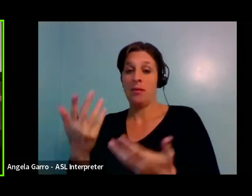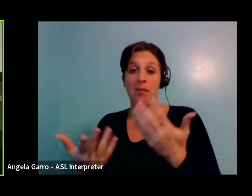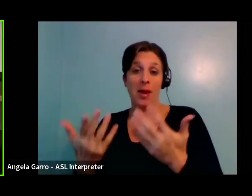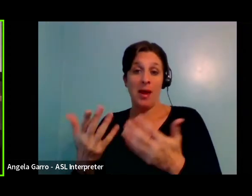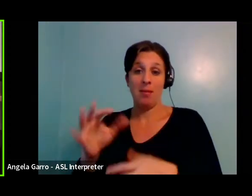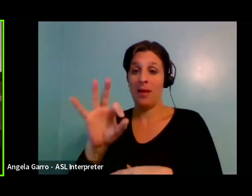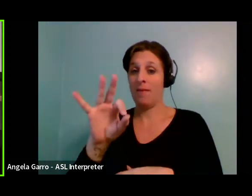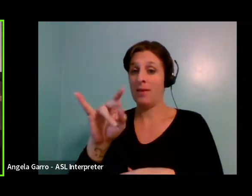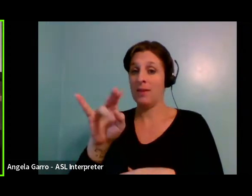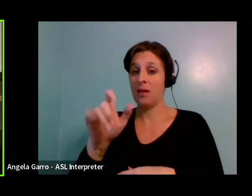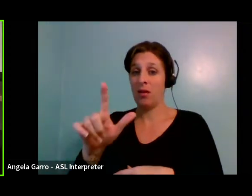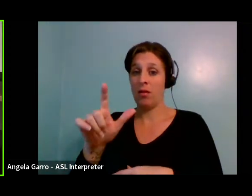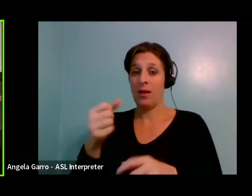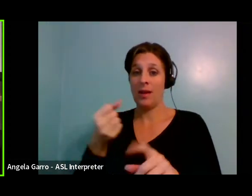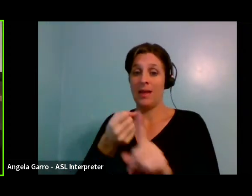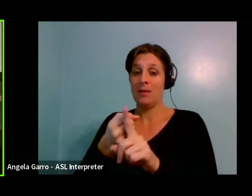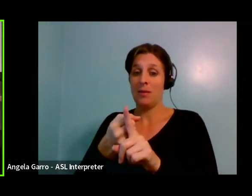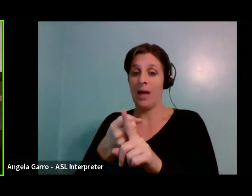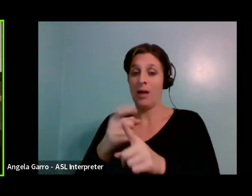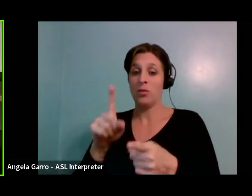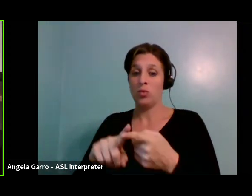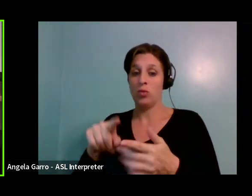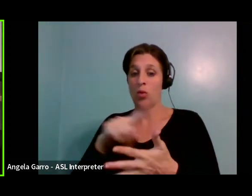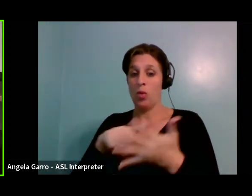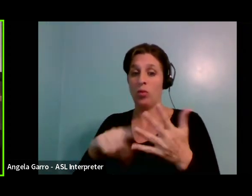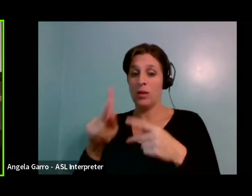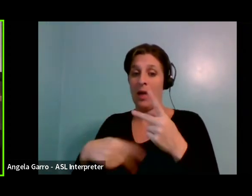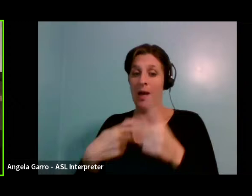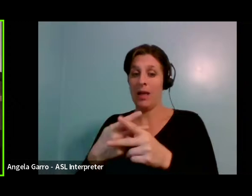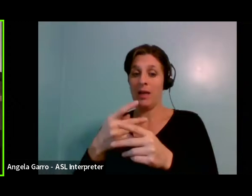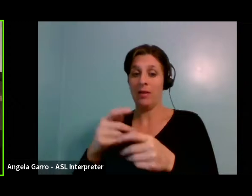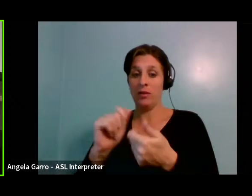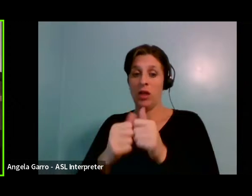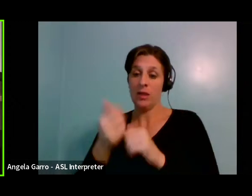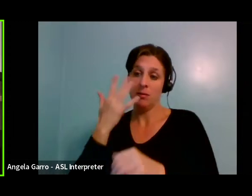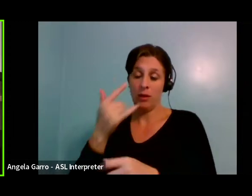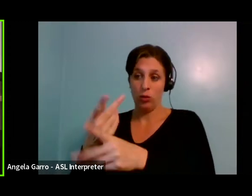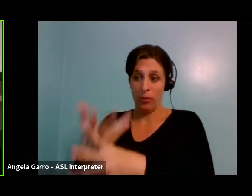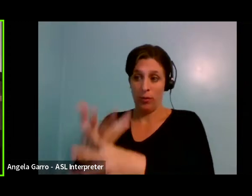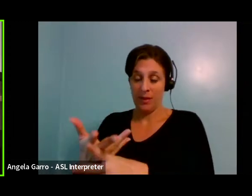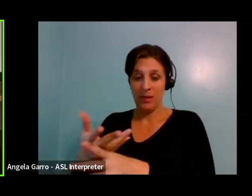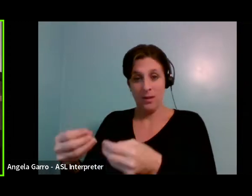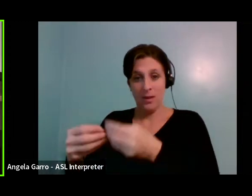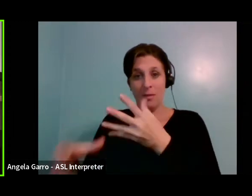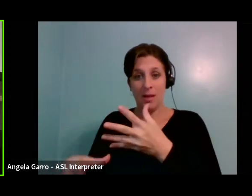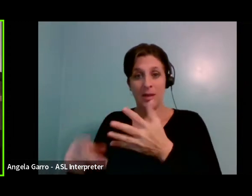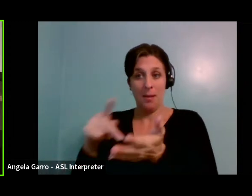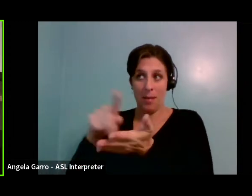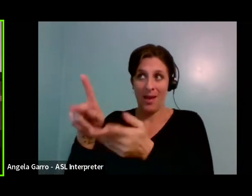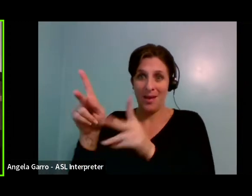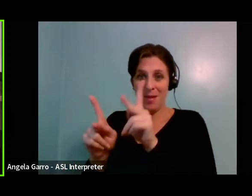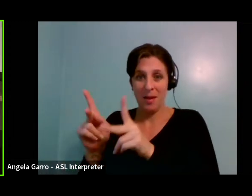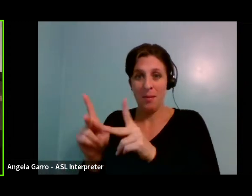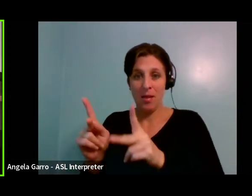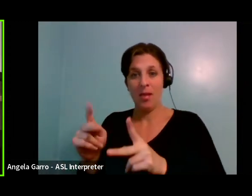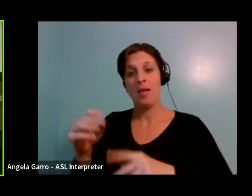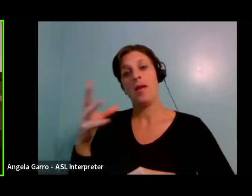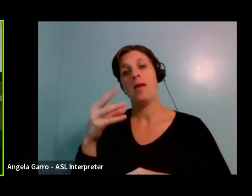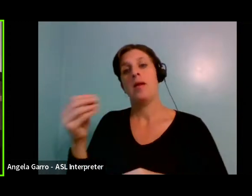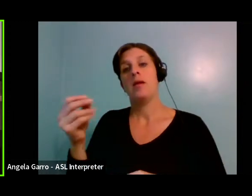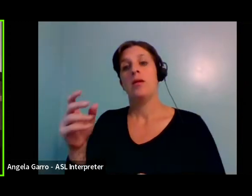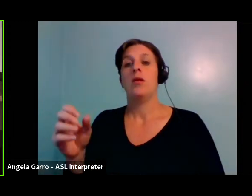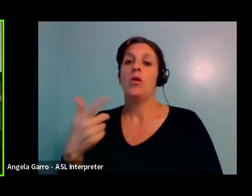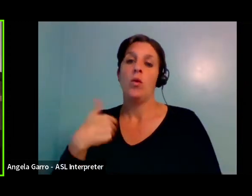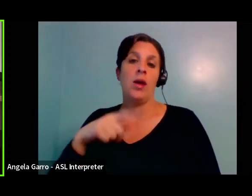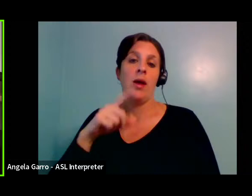impact to those kinds of changes because supervision is expensive, at least paying people. And so we're going to